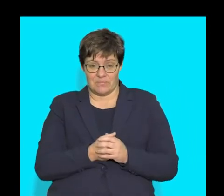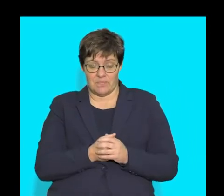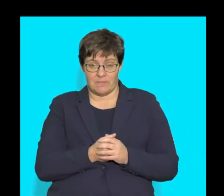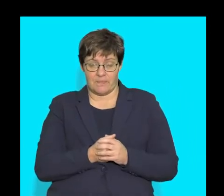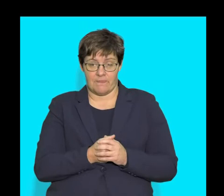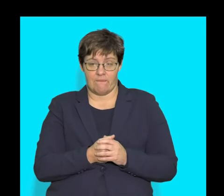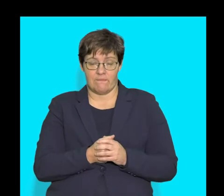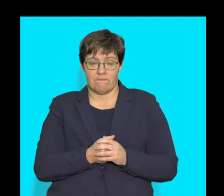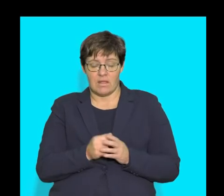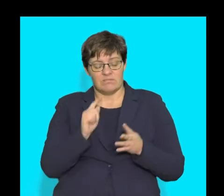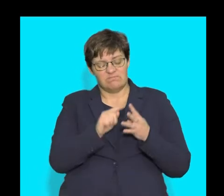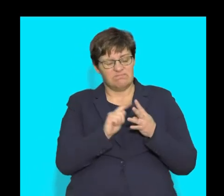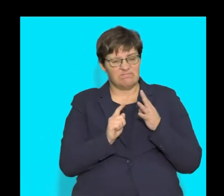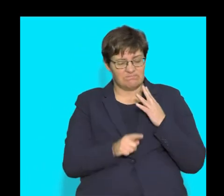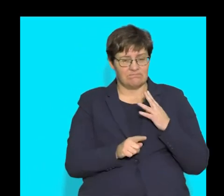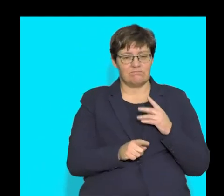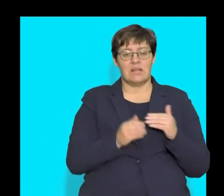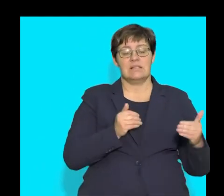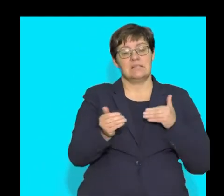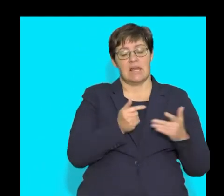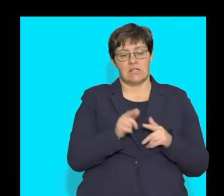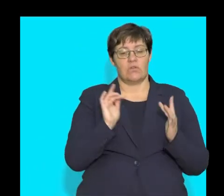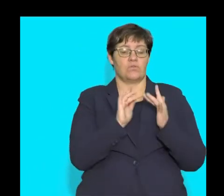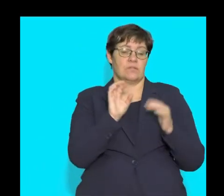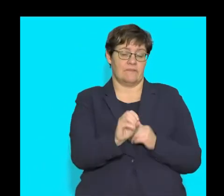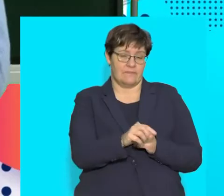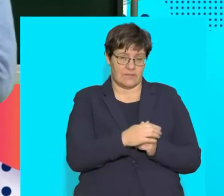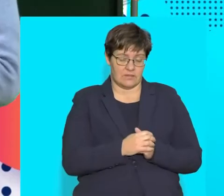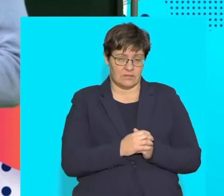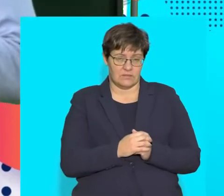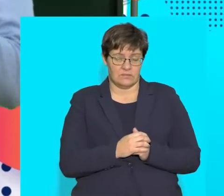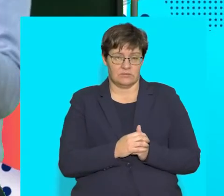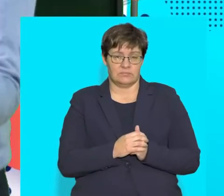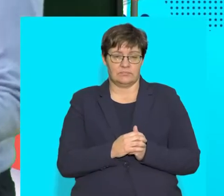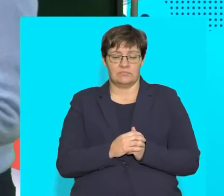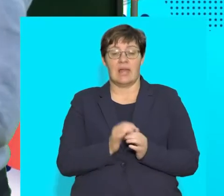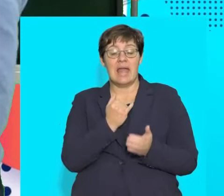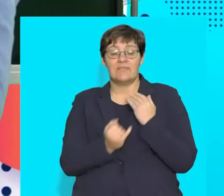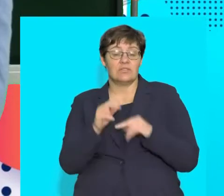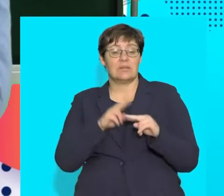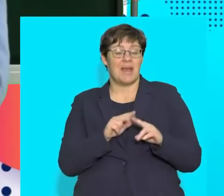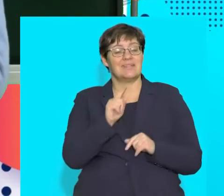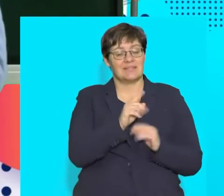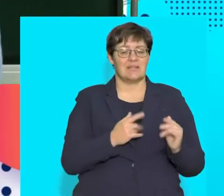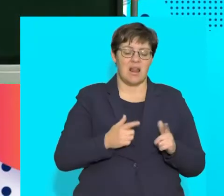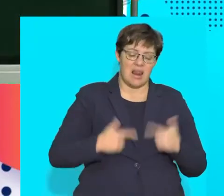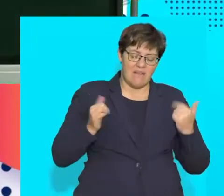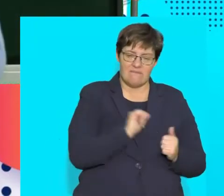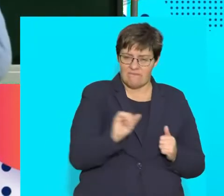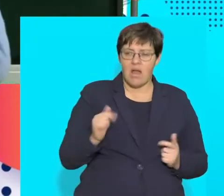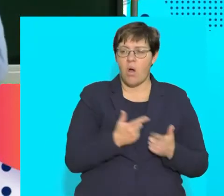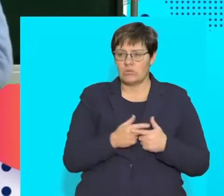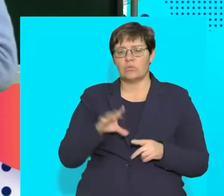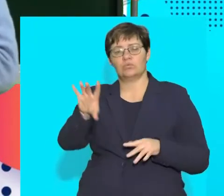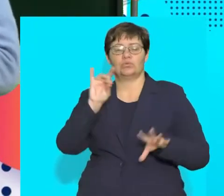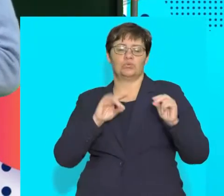of some of the different diets that you might come in contact with. Individuals, depending on their lifestyles, also choose